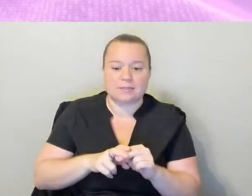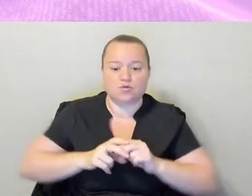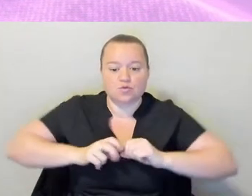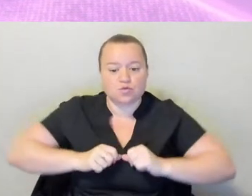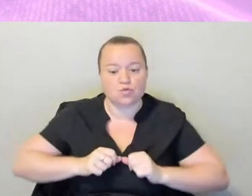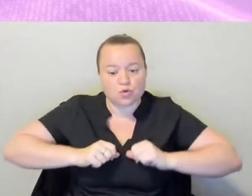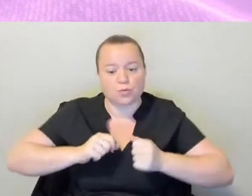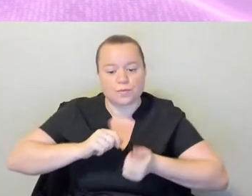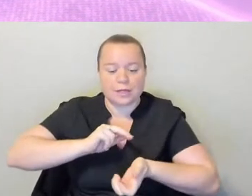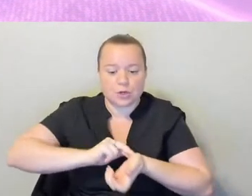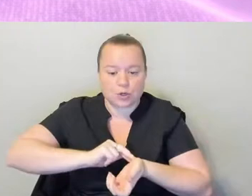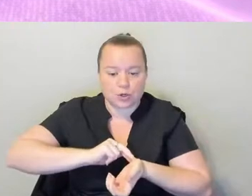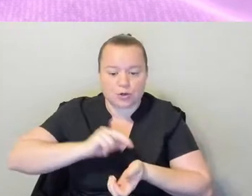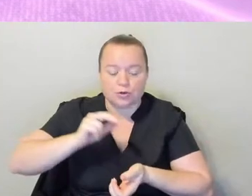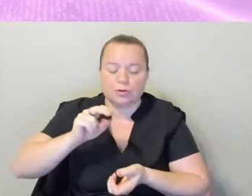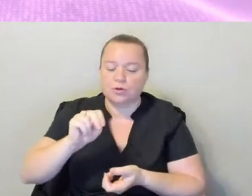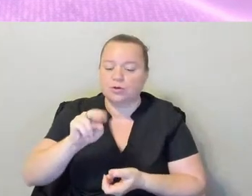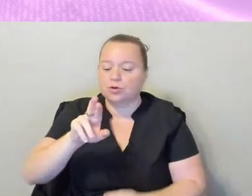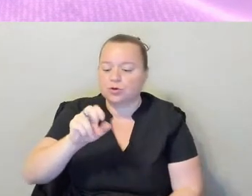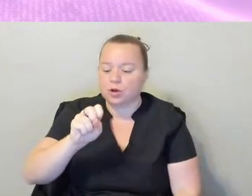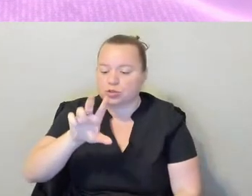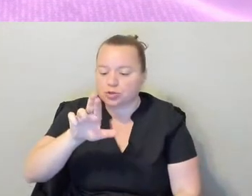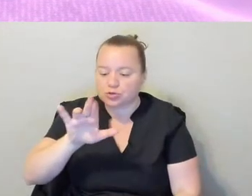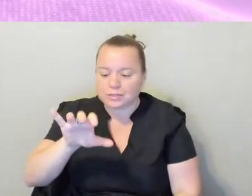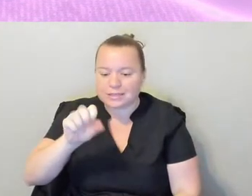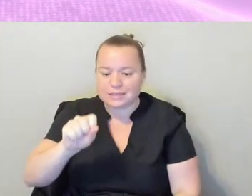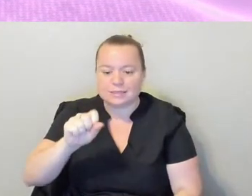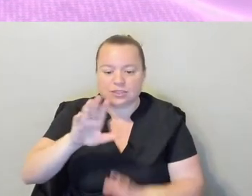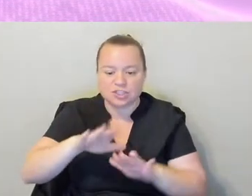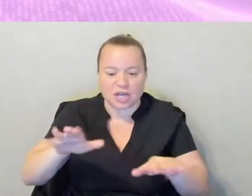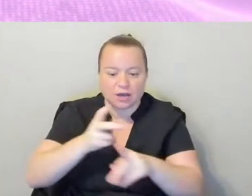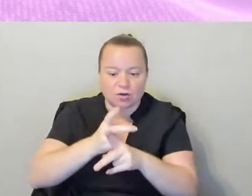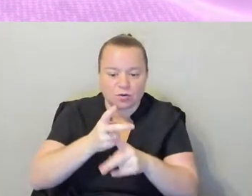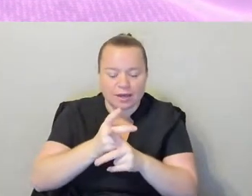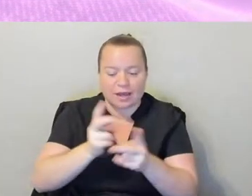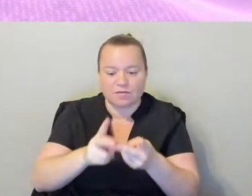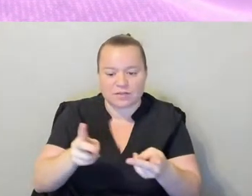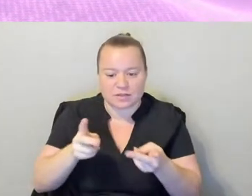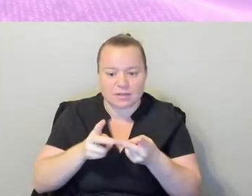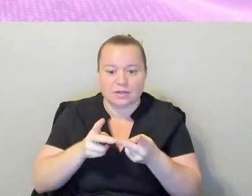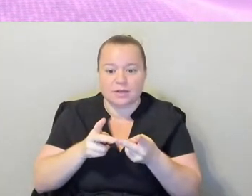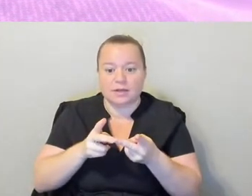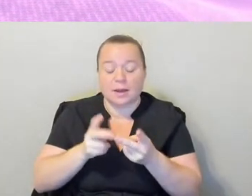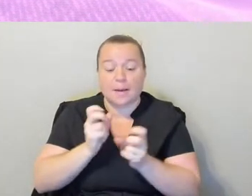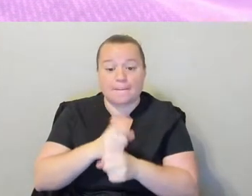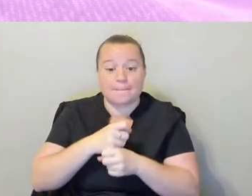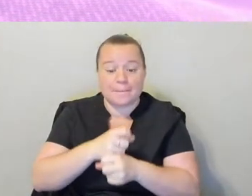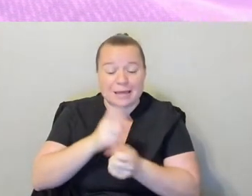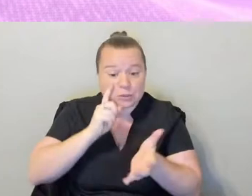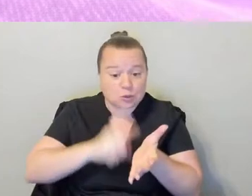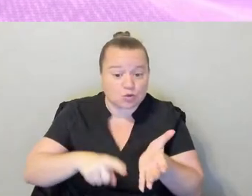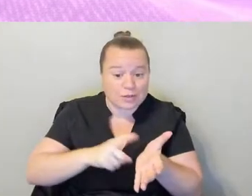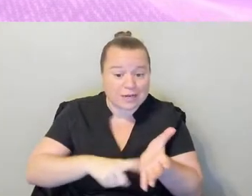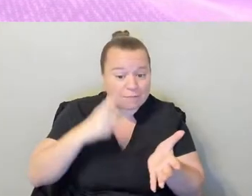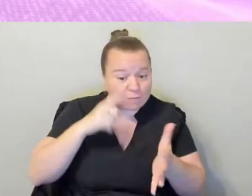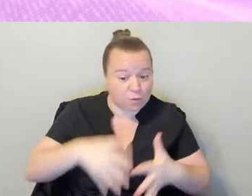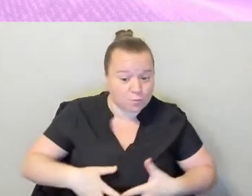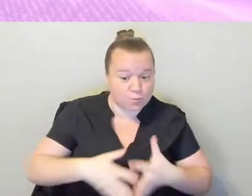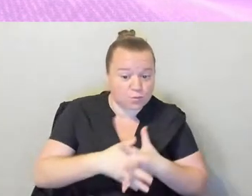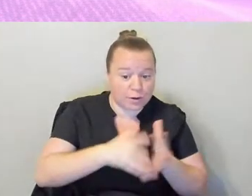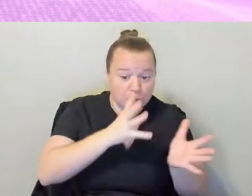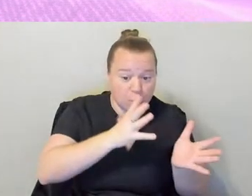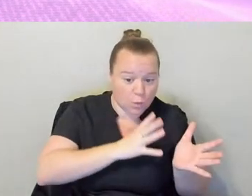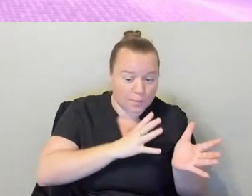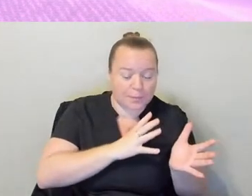of childcare facilities, developing screening programs for the early detection of risk factors during a pregnancy. So these are things that are